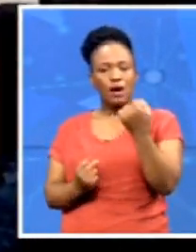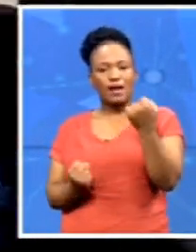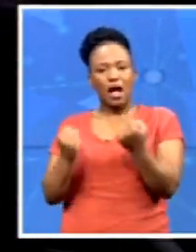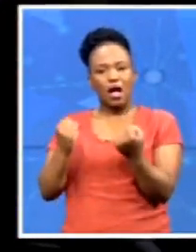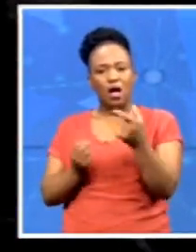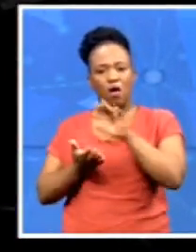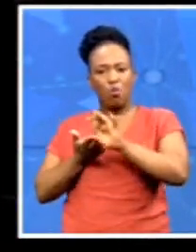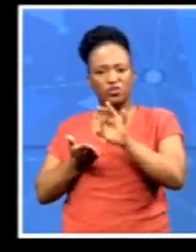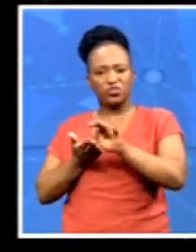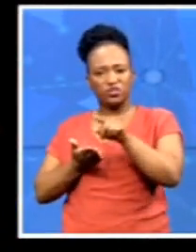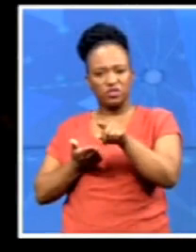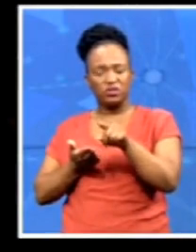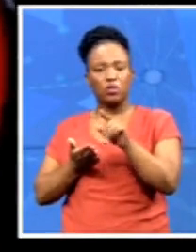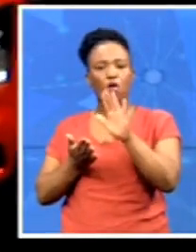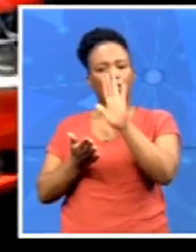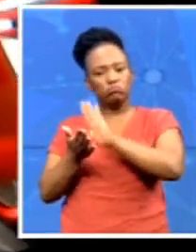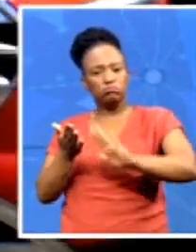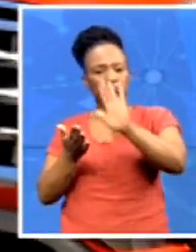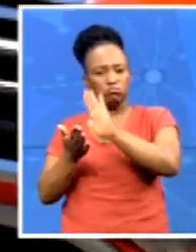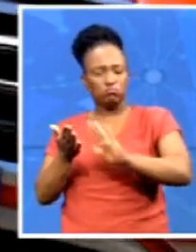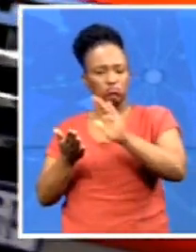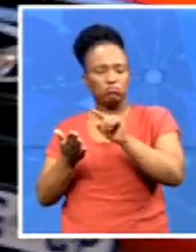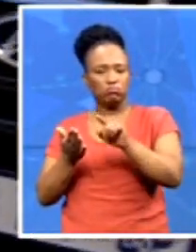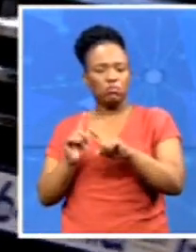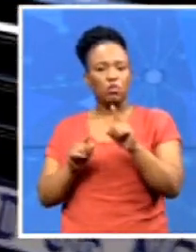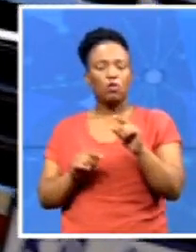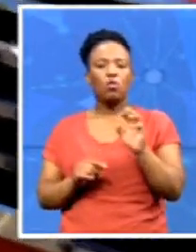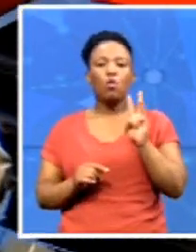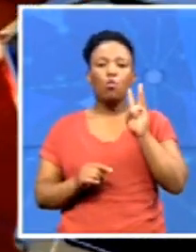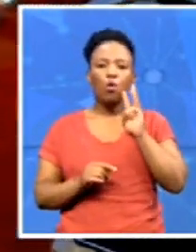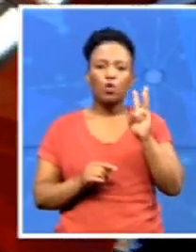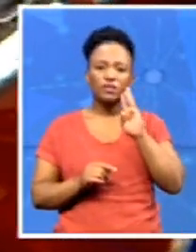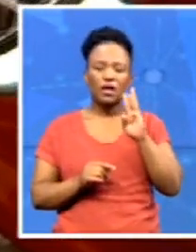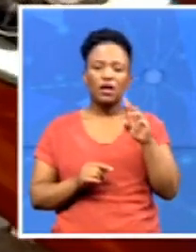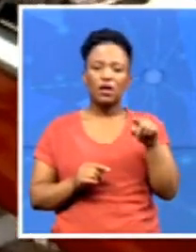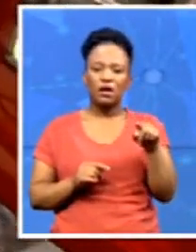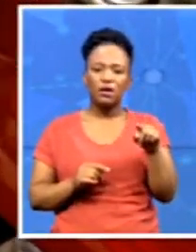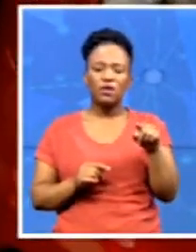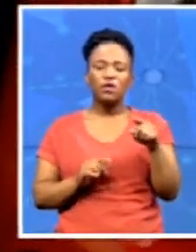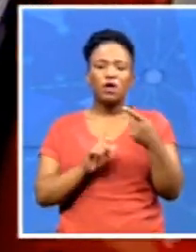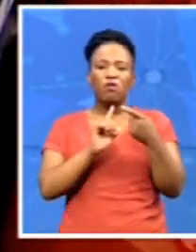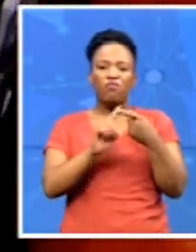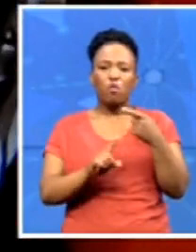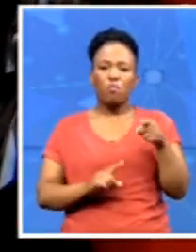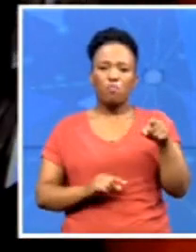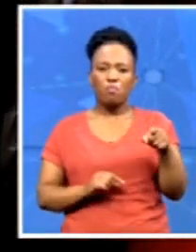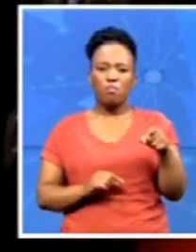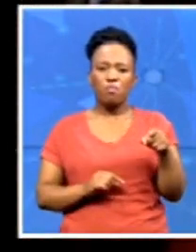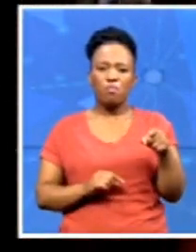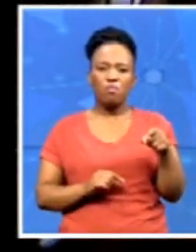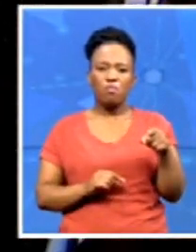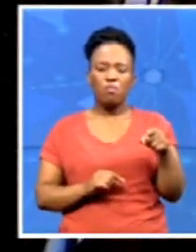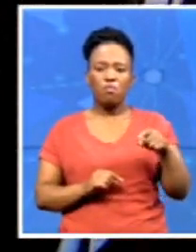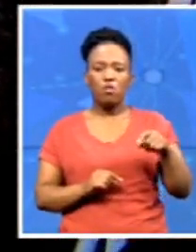here. Water that is coming into this particular from this particular hose is from a